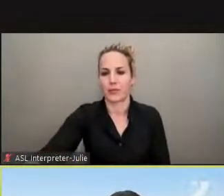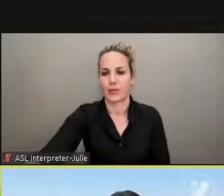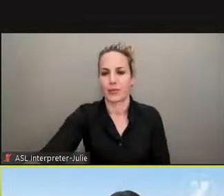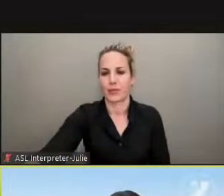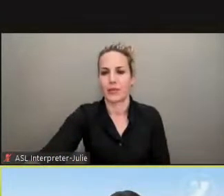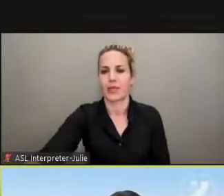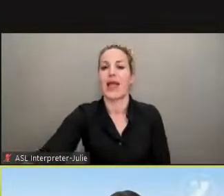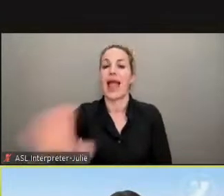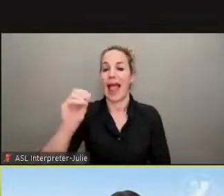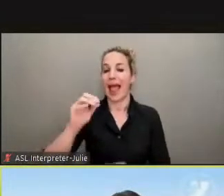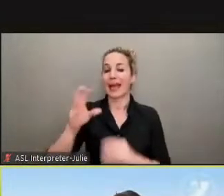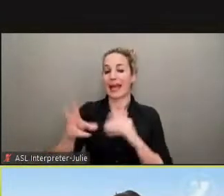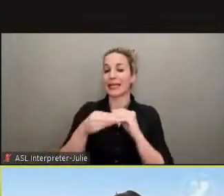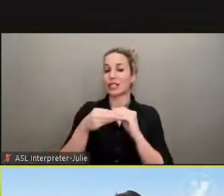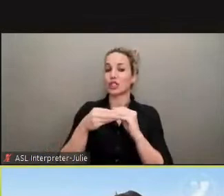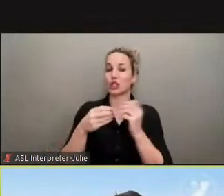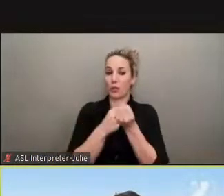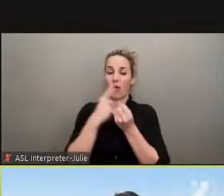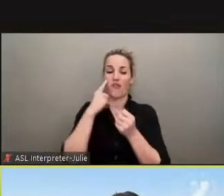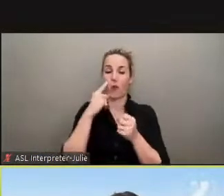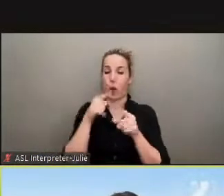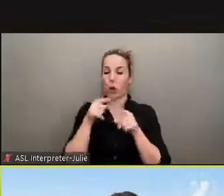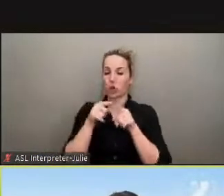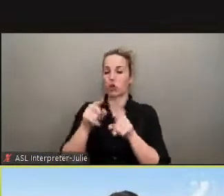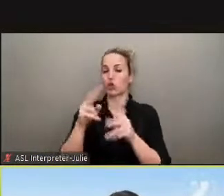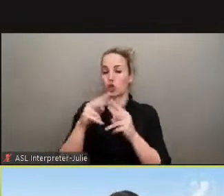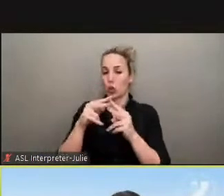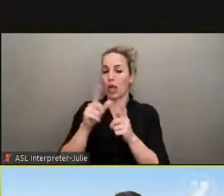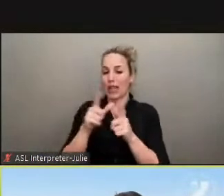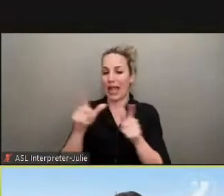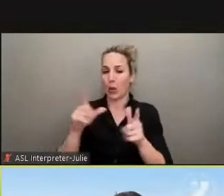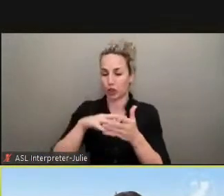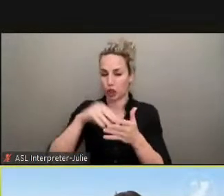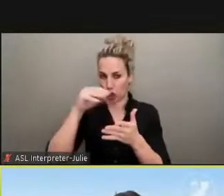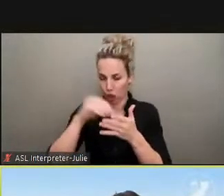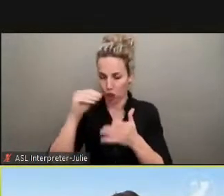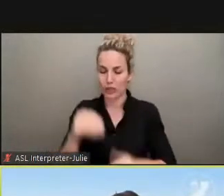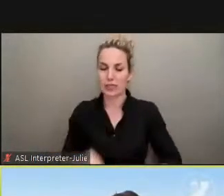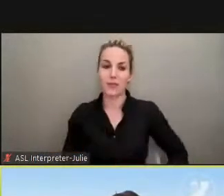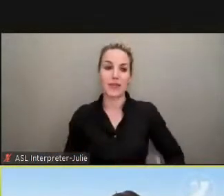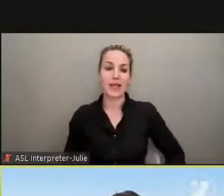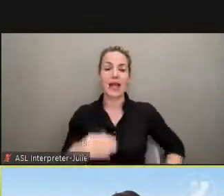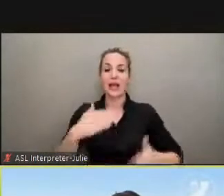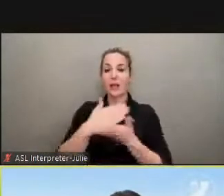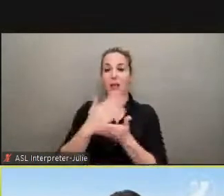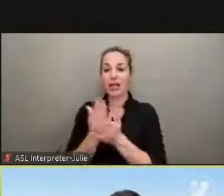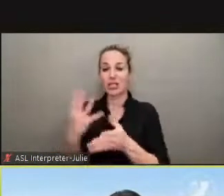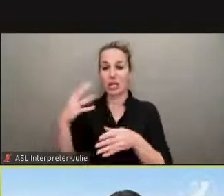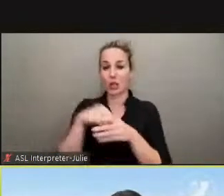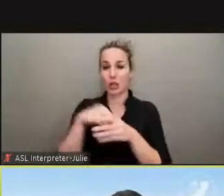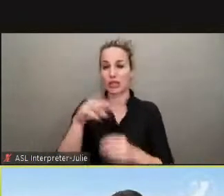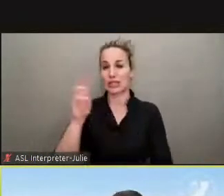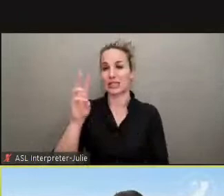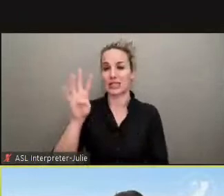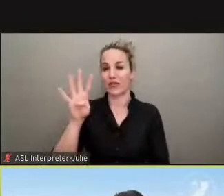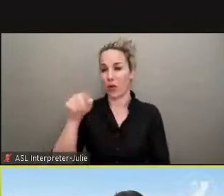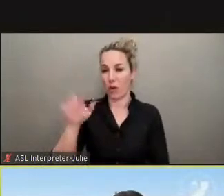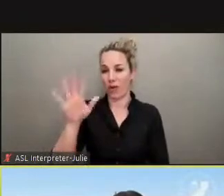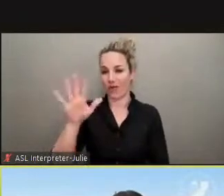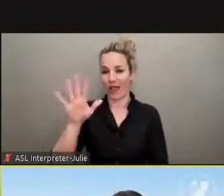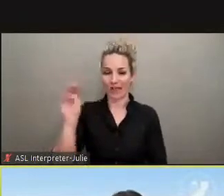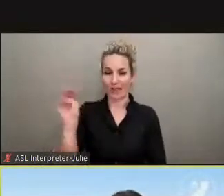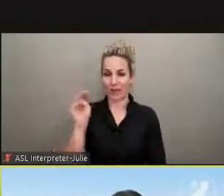dual language learners. Consistent with the 2022 Budget Act, the budget includes $64.5